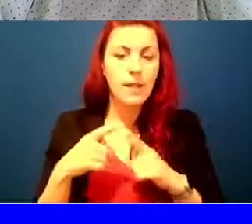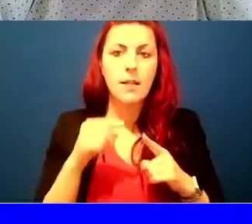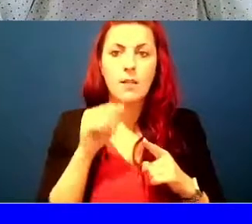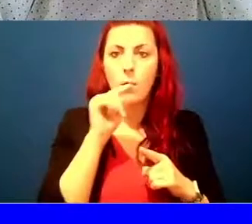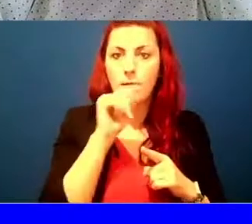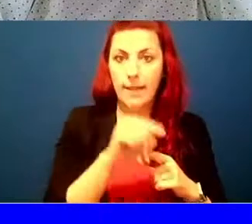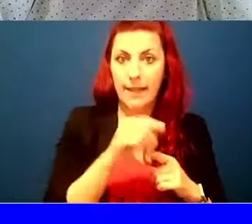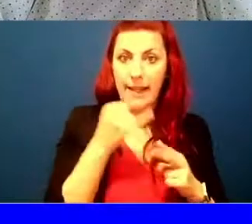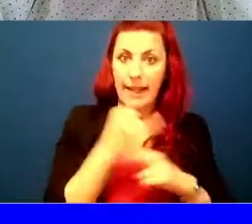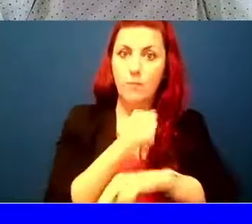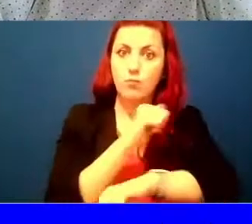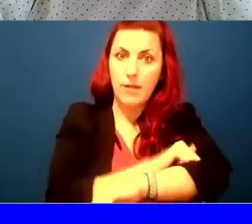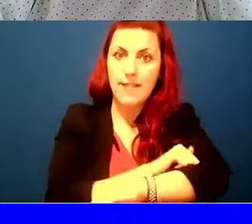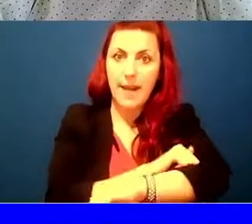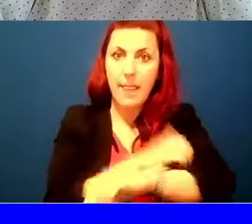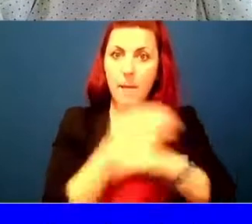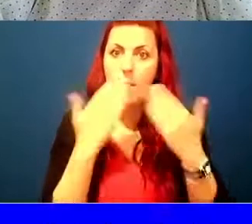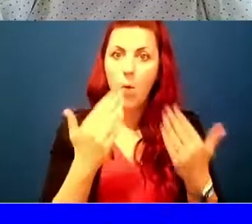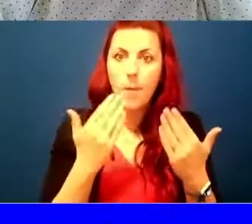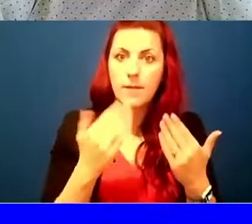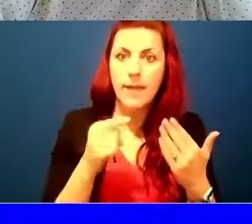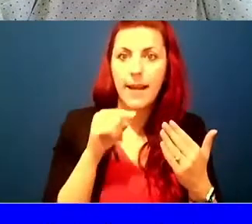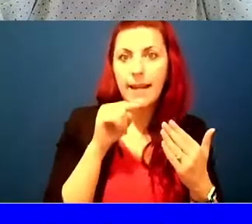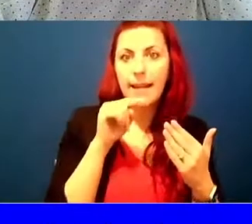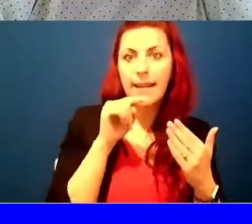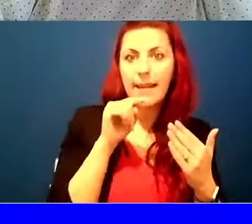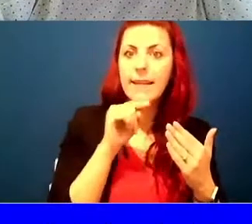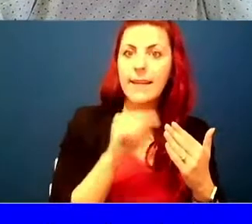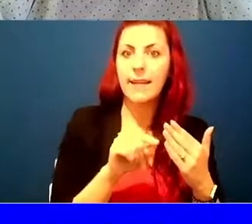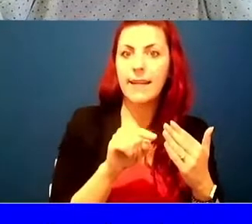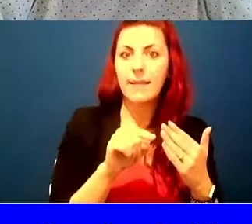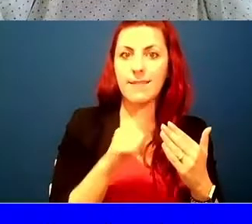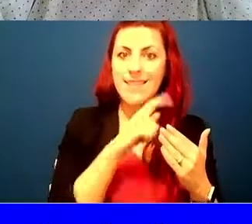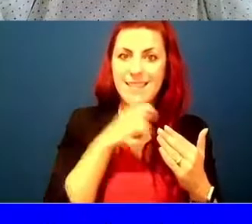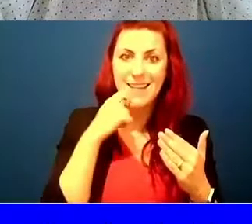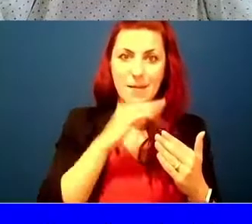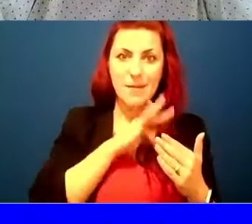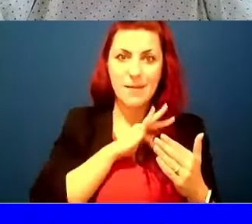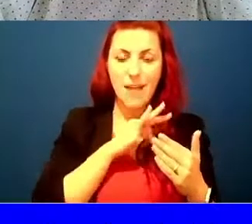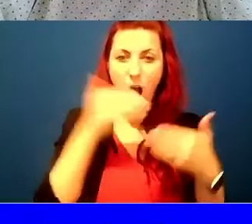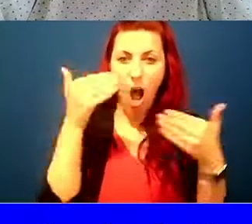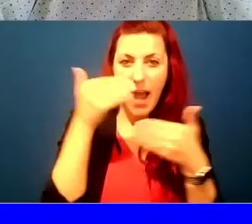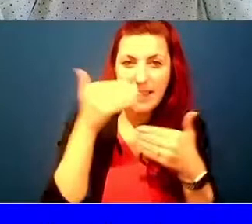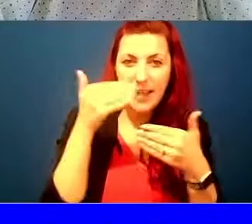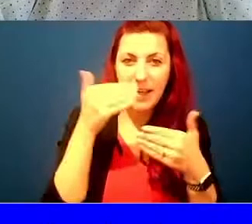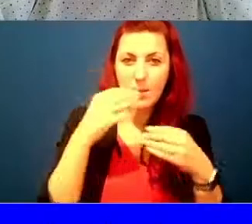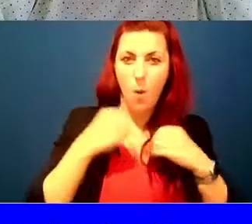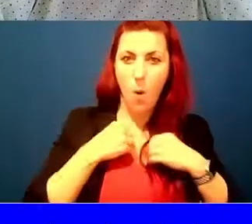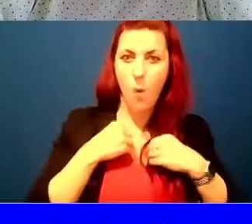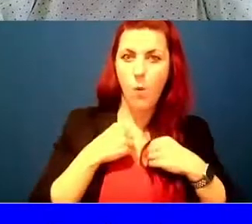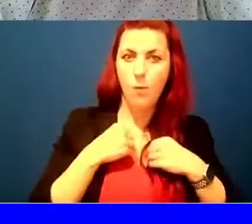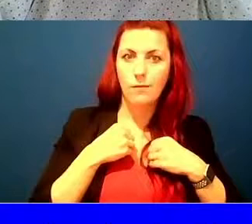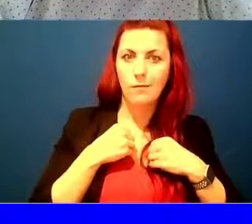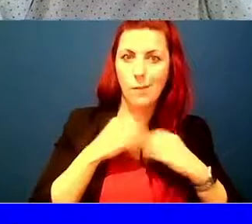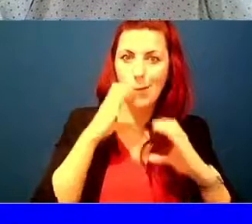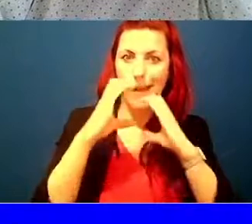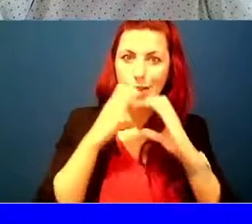at present, and he actually masks his own communication difficulties. So he's quite vulnerable in the prison